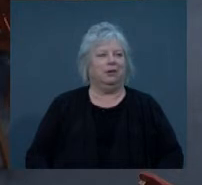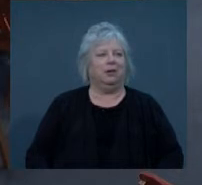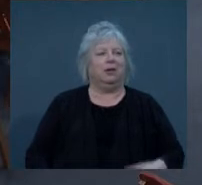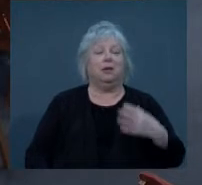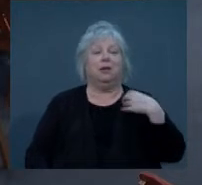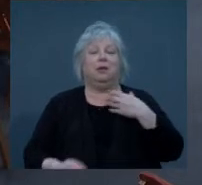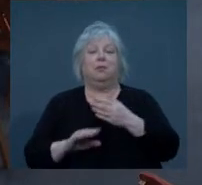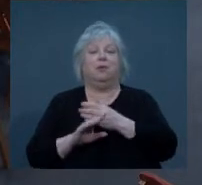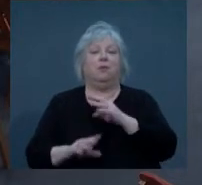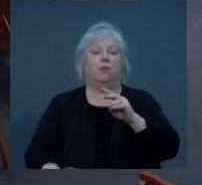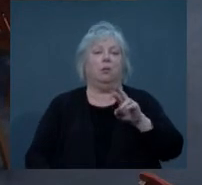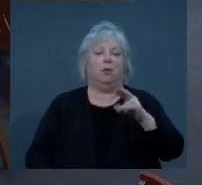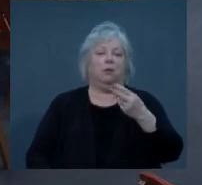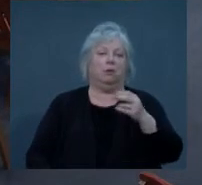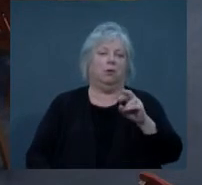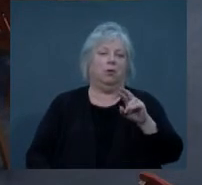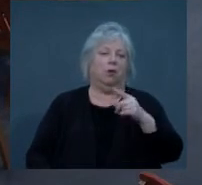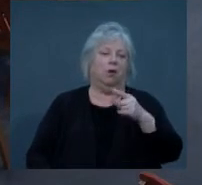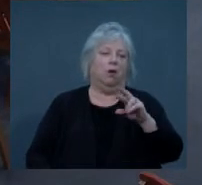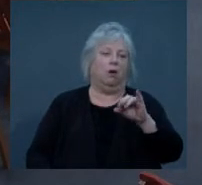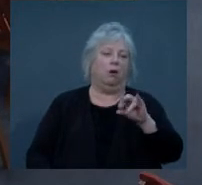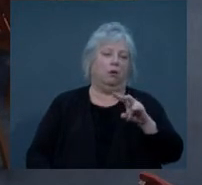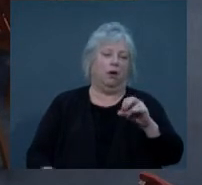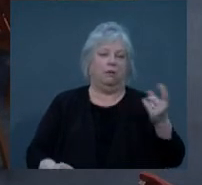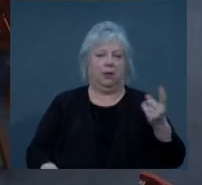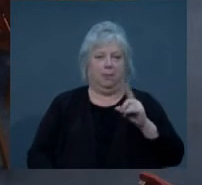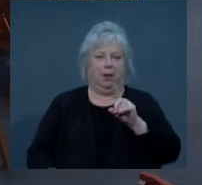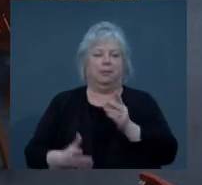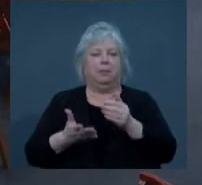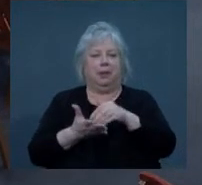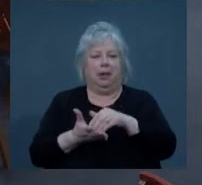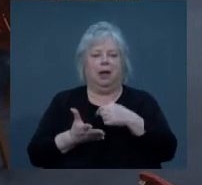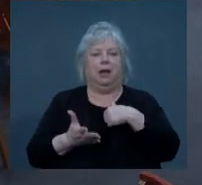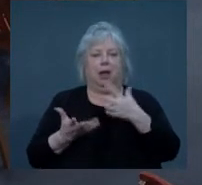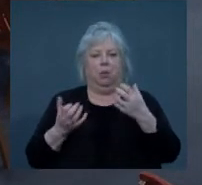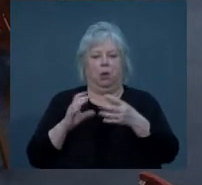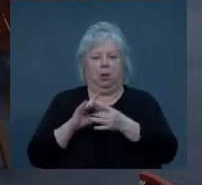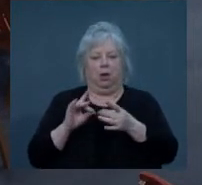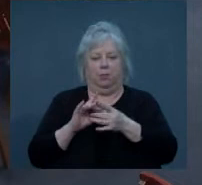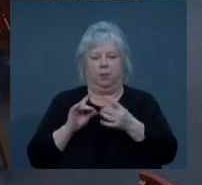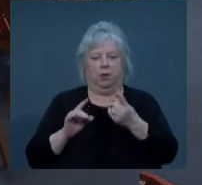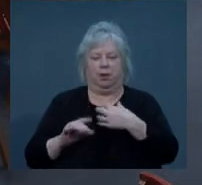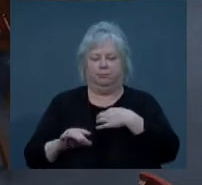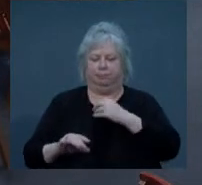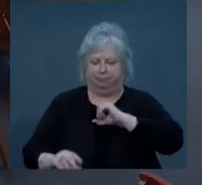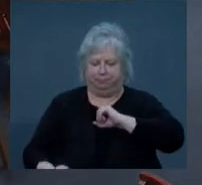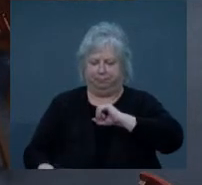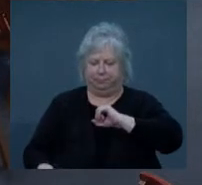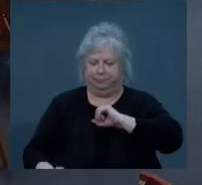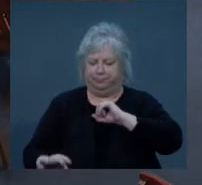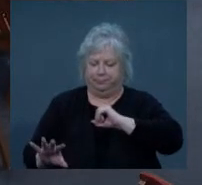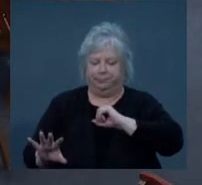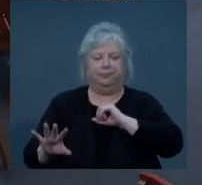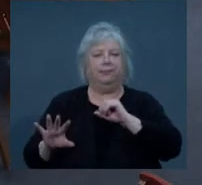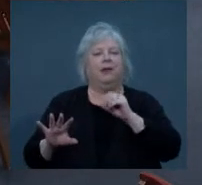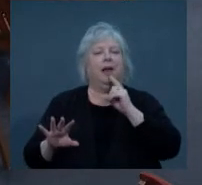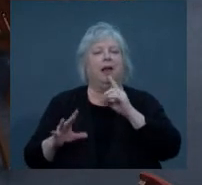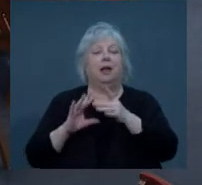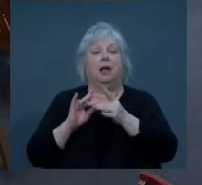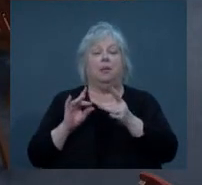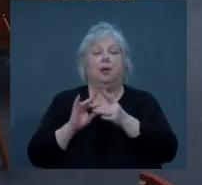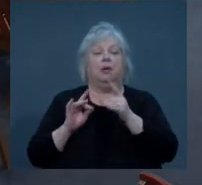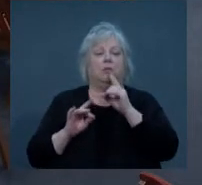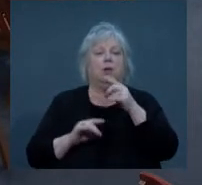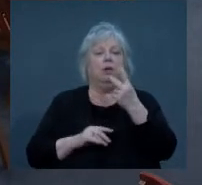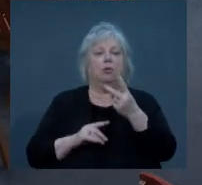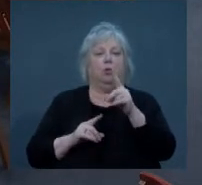Before Mr. Hargraves comes back, I just want to make one comment. And, pardon me. Pardon me. And that comment is, there are really